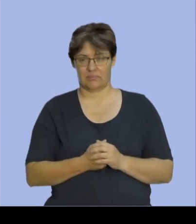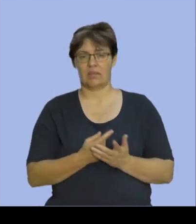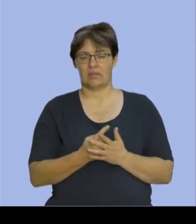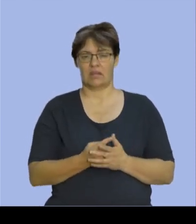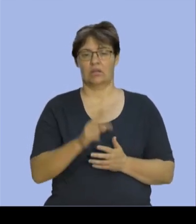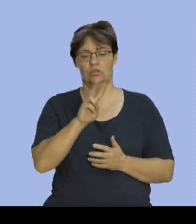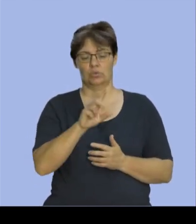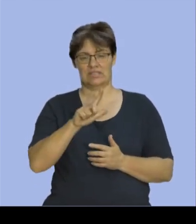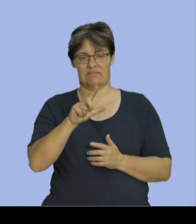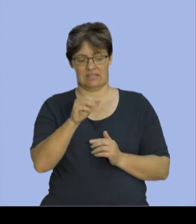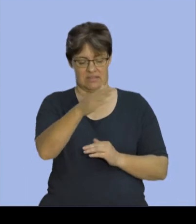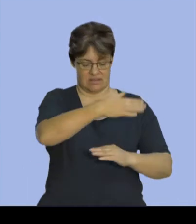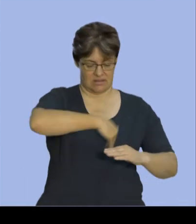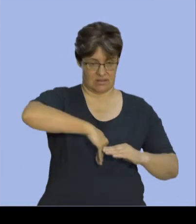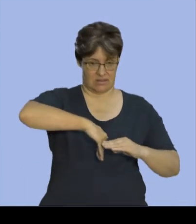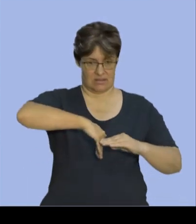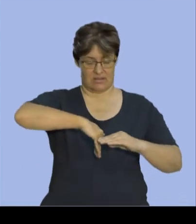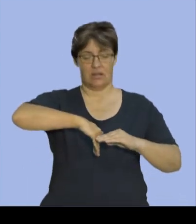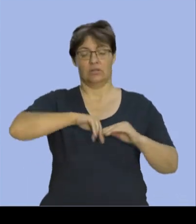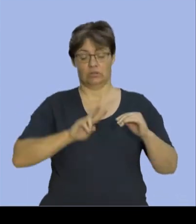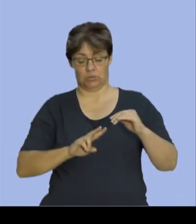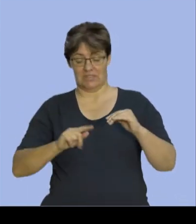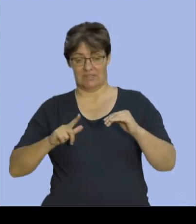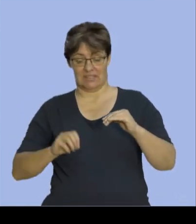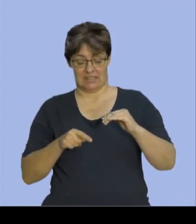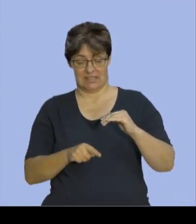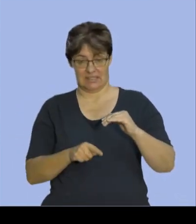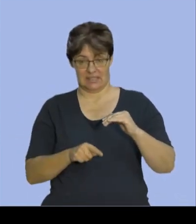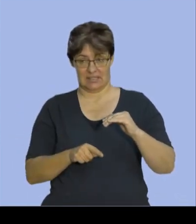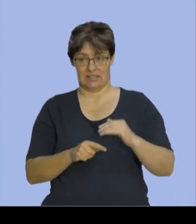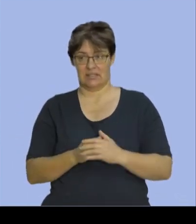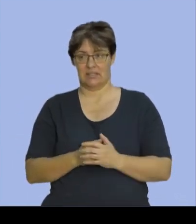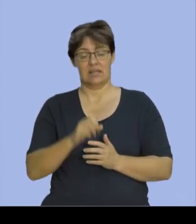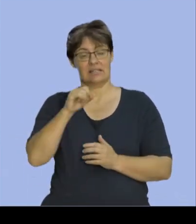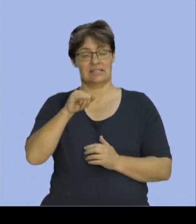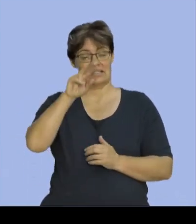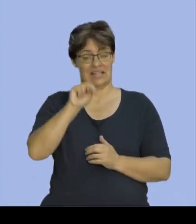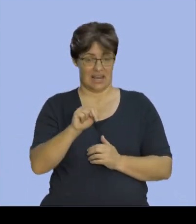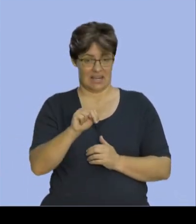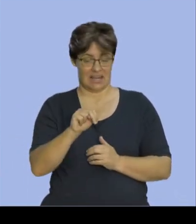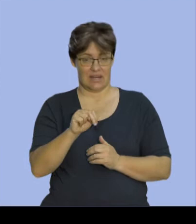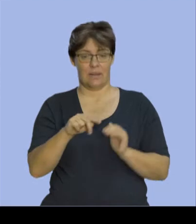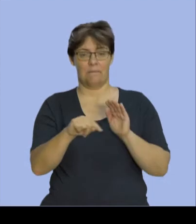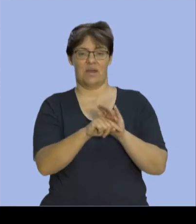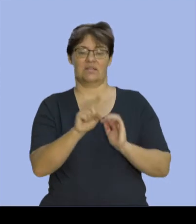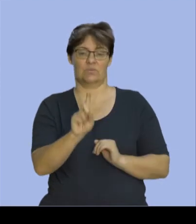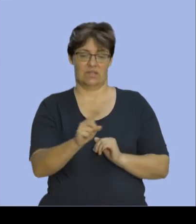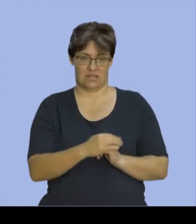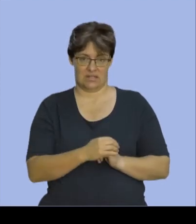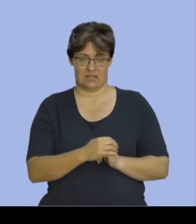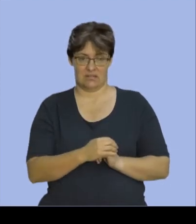we move on to 270 degrees. By 270 degrees, the graph of sine will be